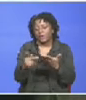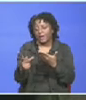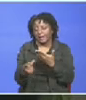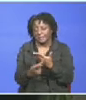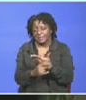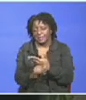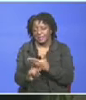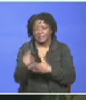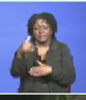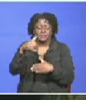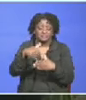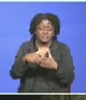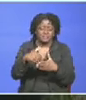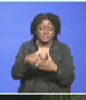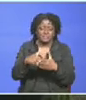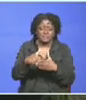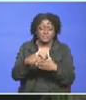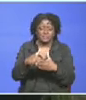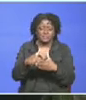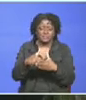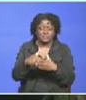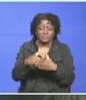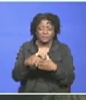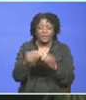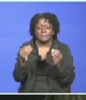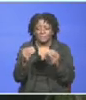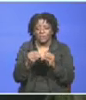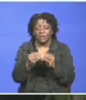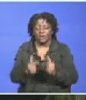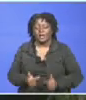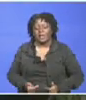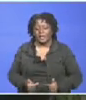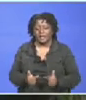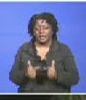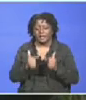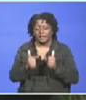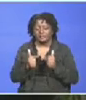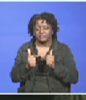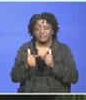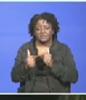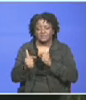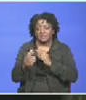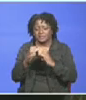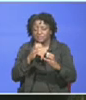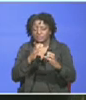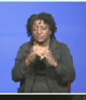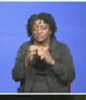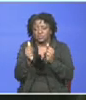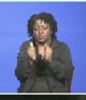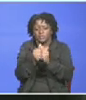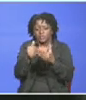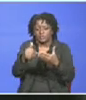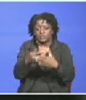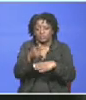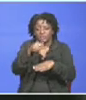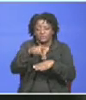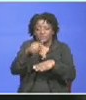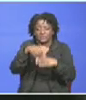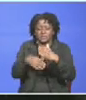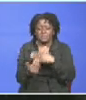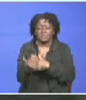may include more live interaction with New Providence in the morning television show